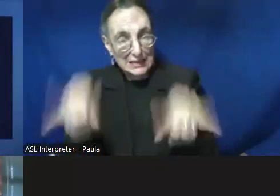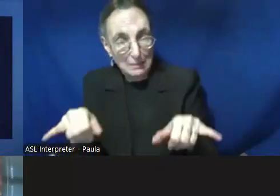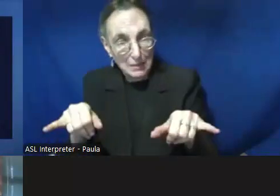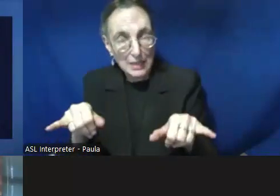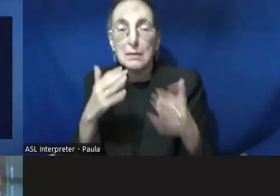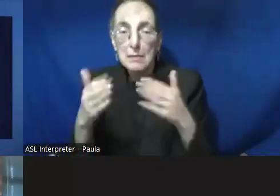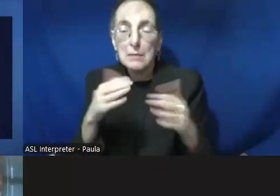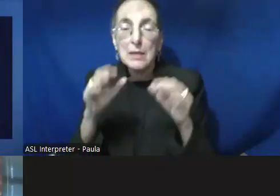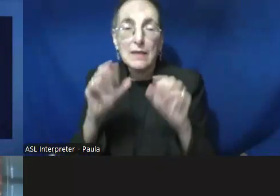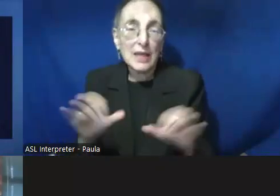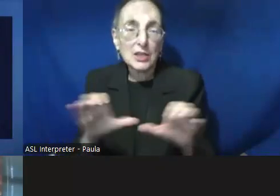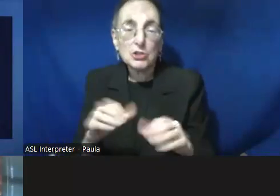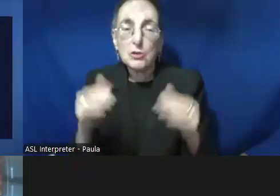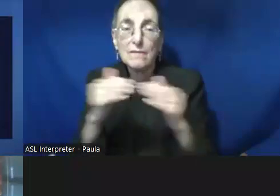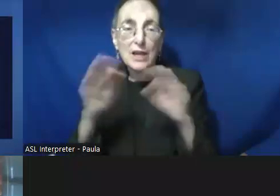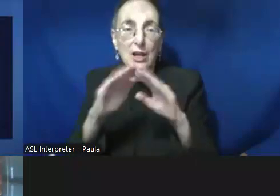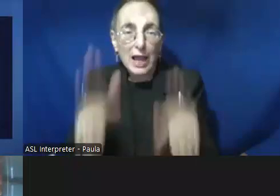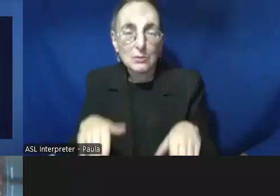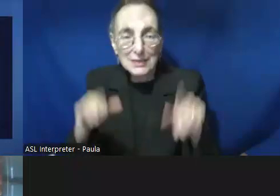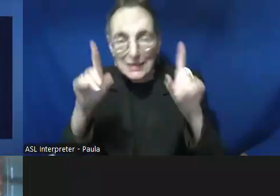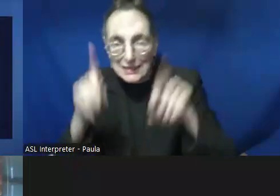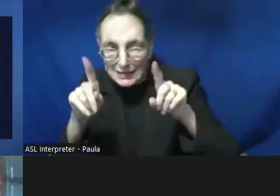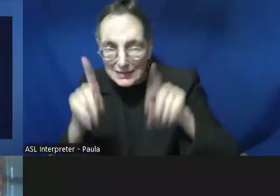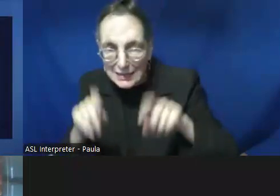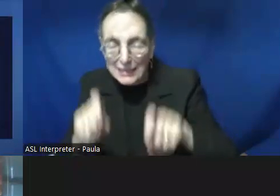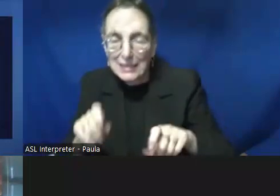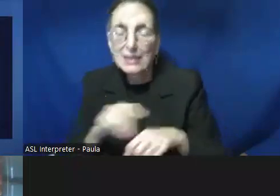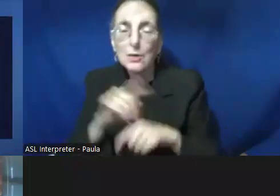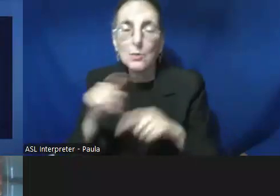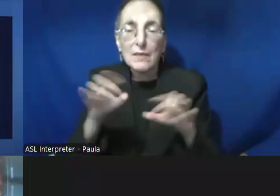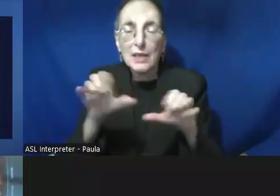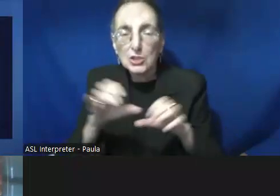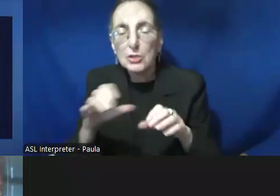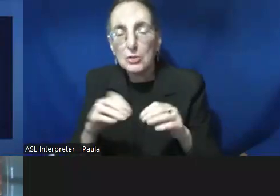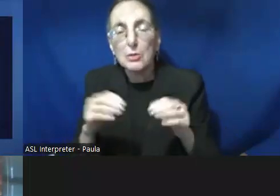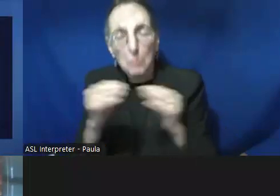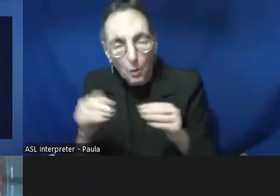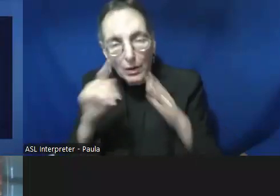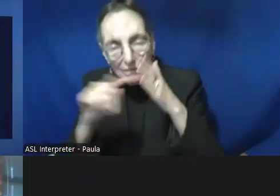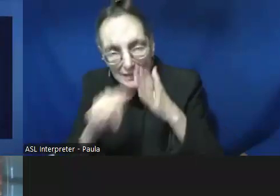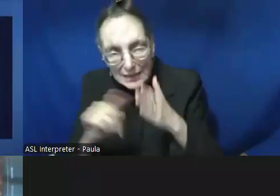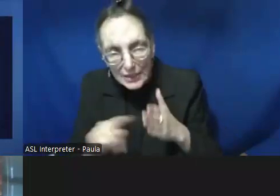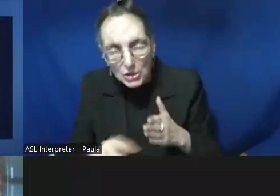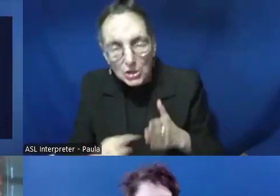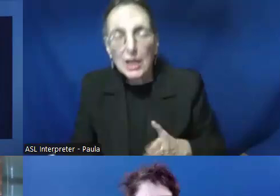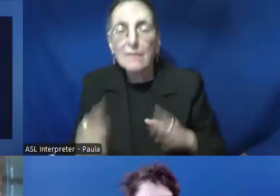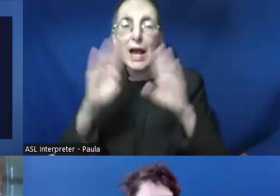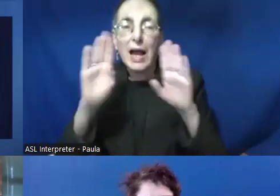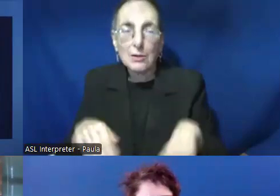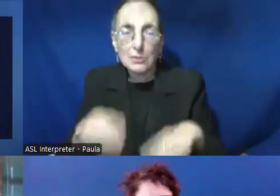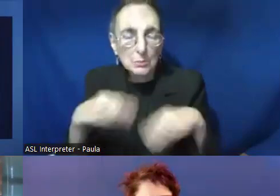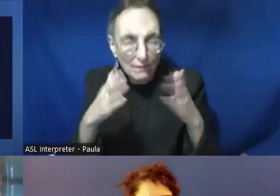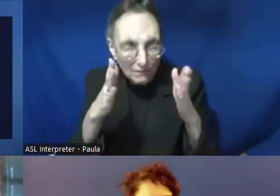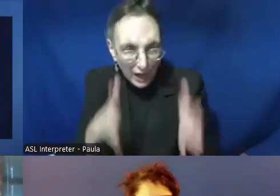fair housing testing, which is when they do further investigation of a housing provider. And